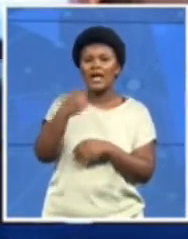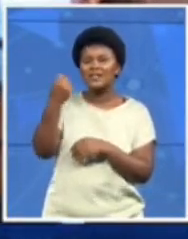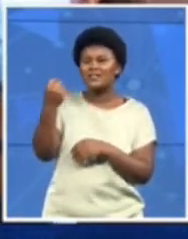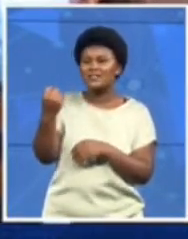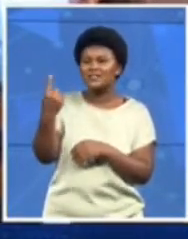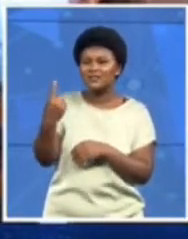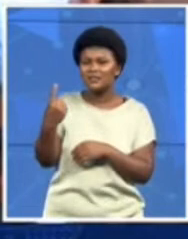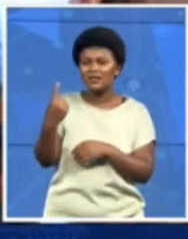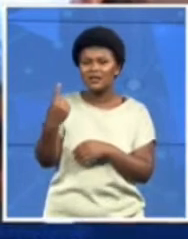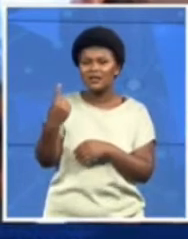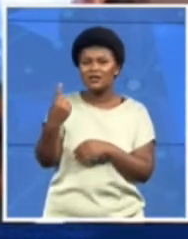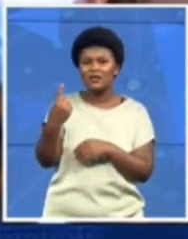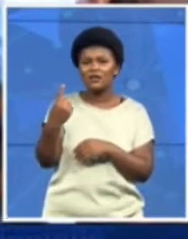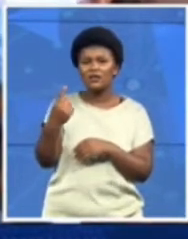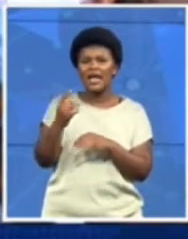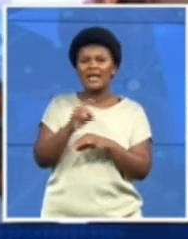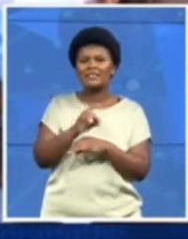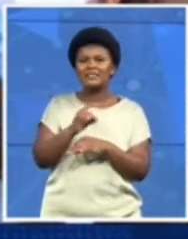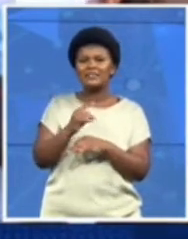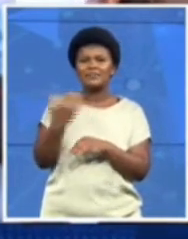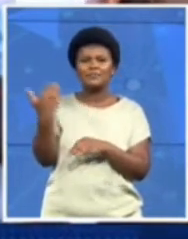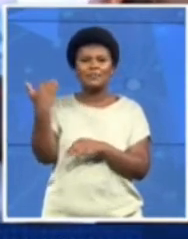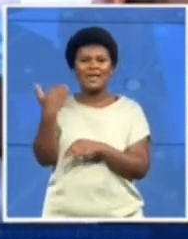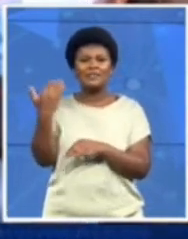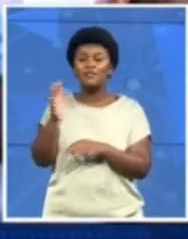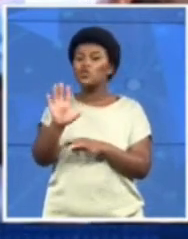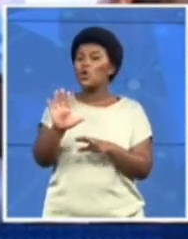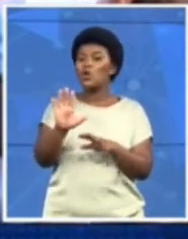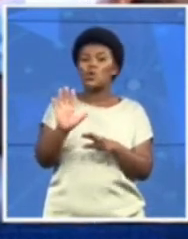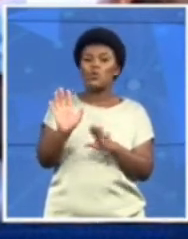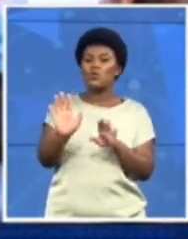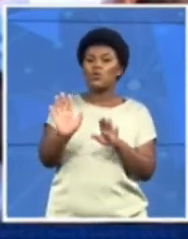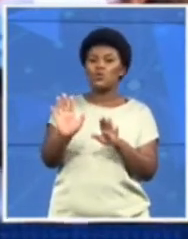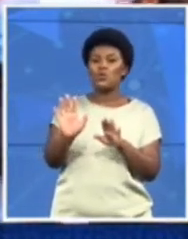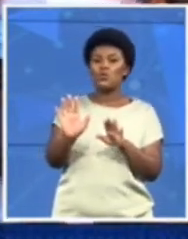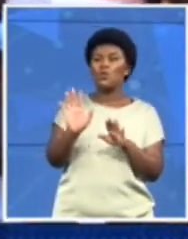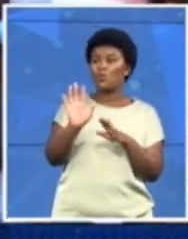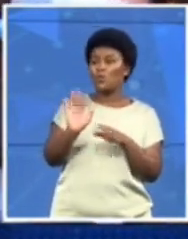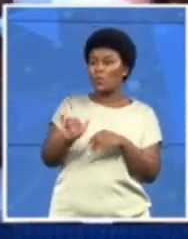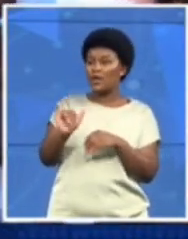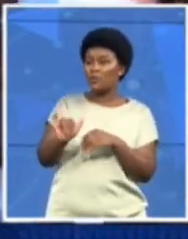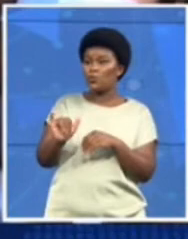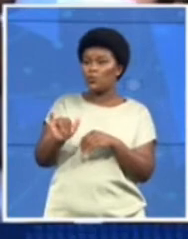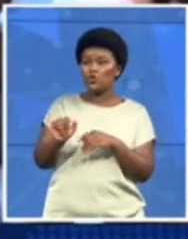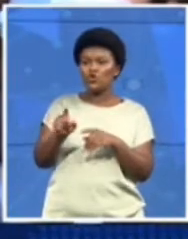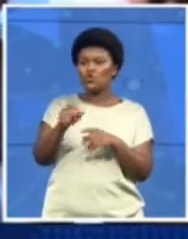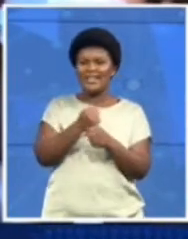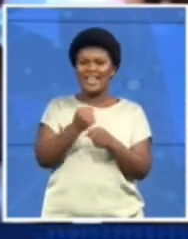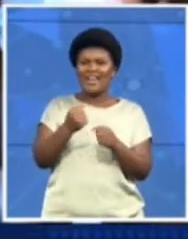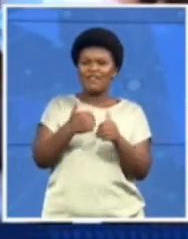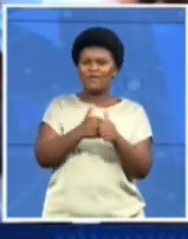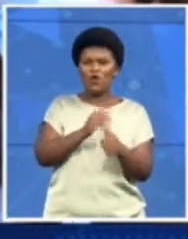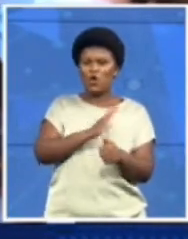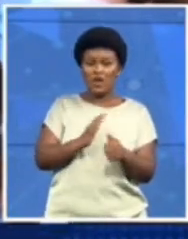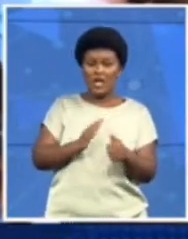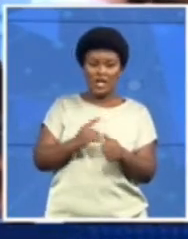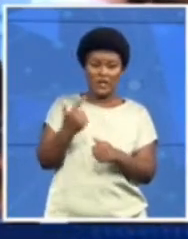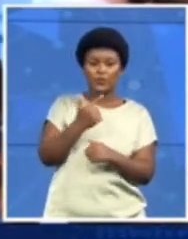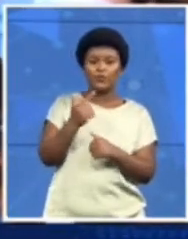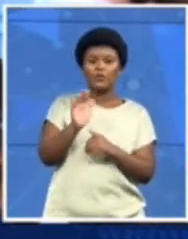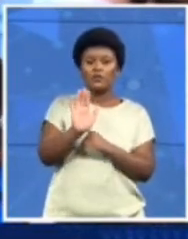there were explosives found in his possession. No, not at all. You did not follow the counsel properly. No explosives were